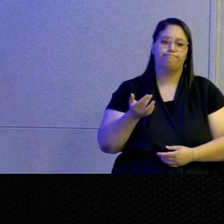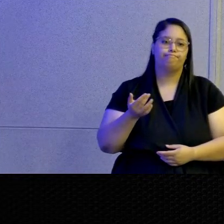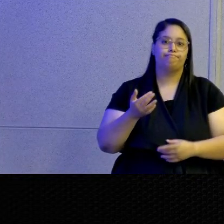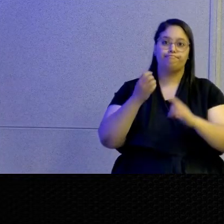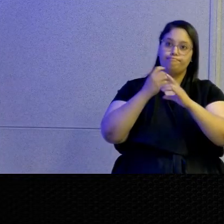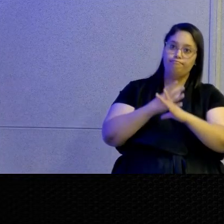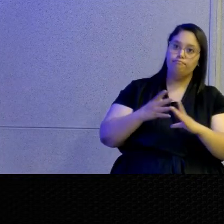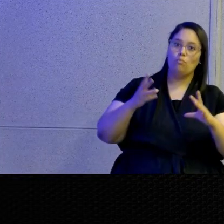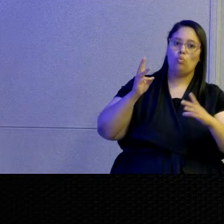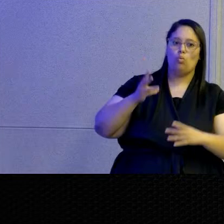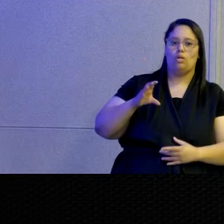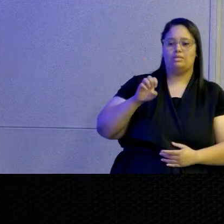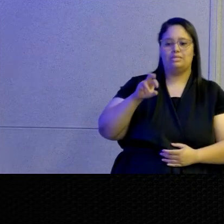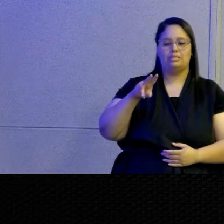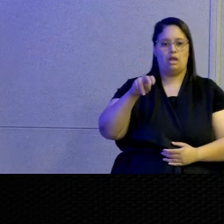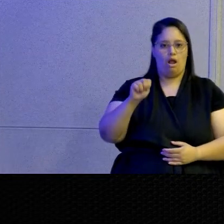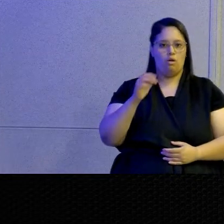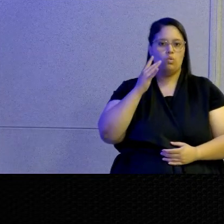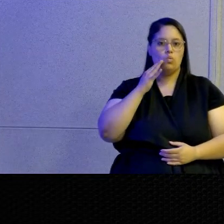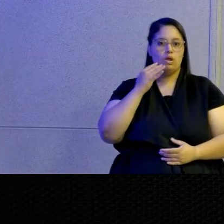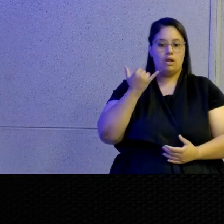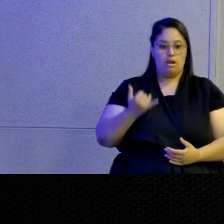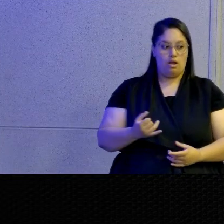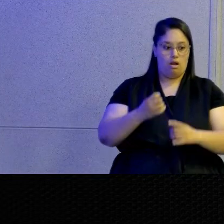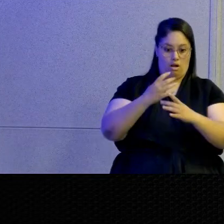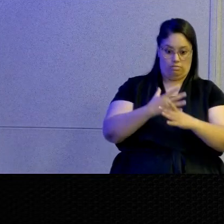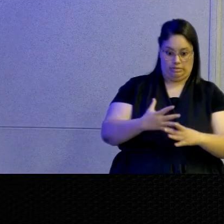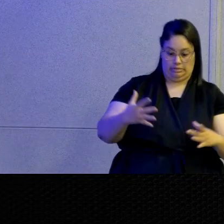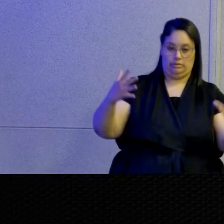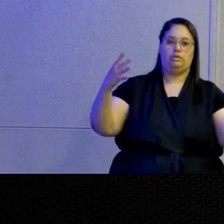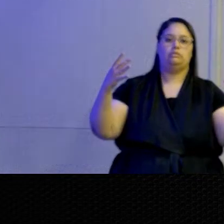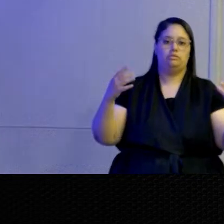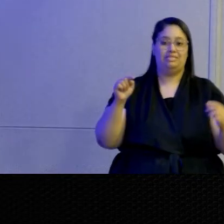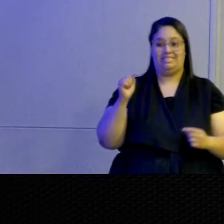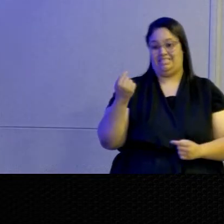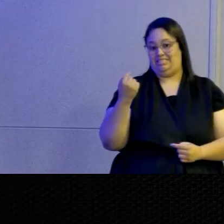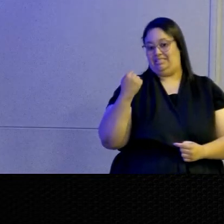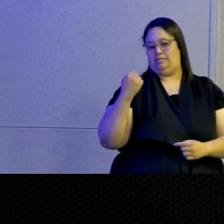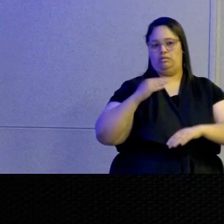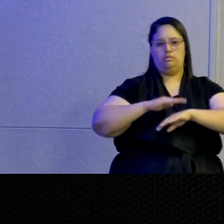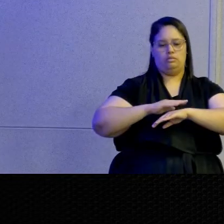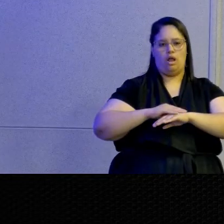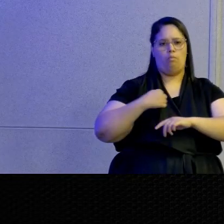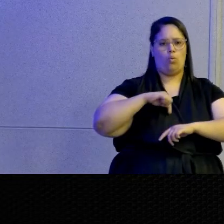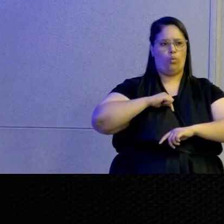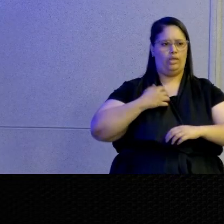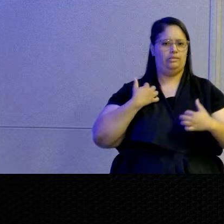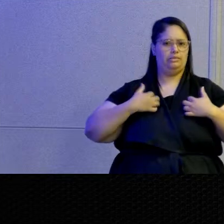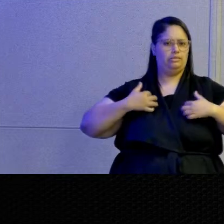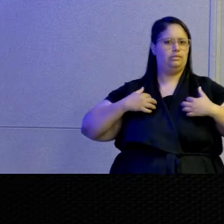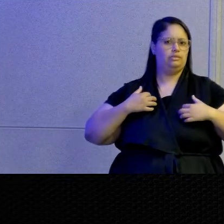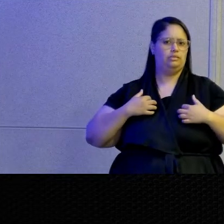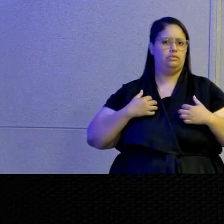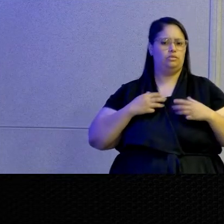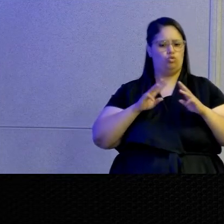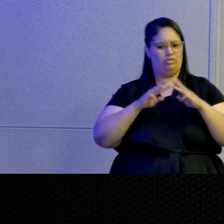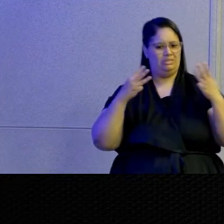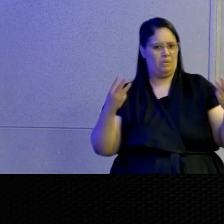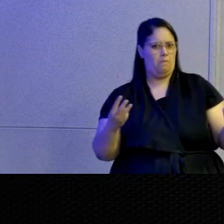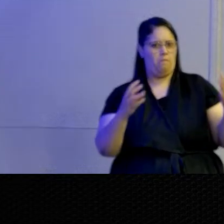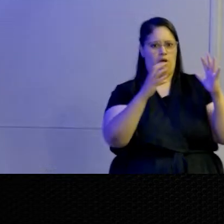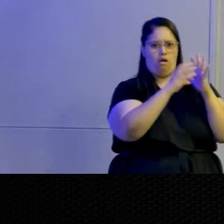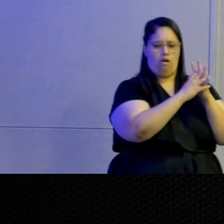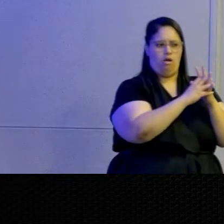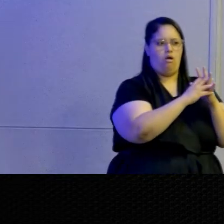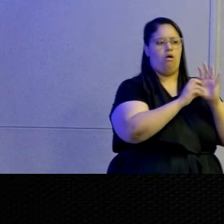launch of the CERN when they switch it on. And at that time, we were excited. Newspaper articles were